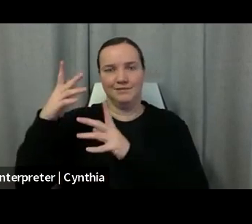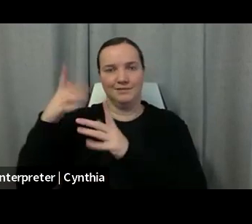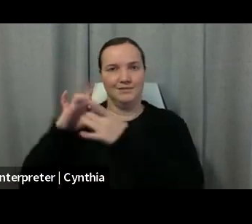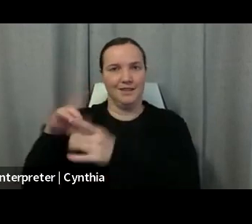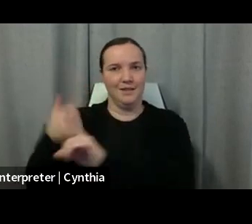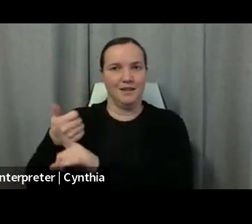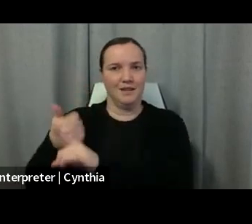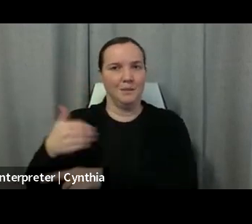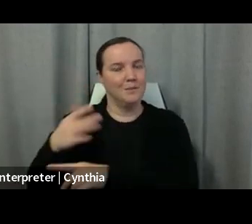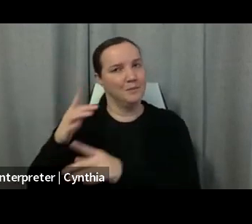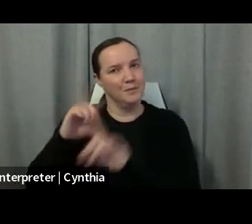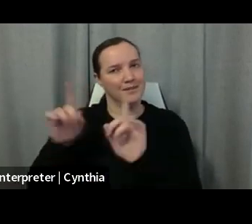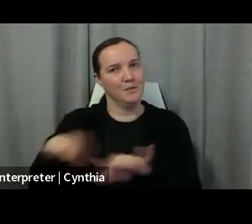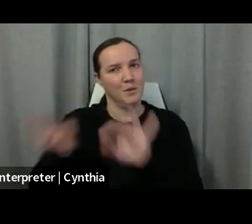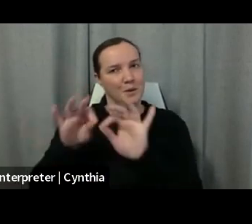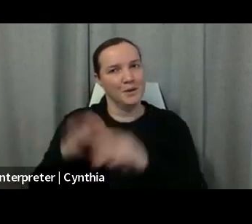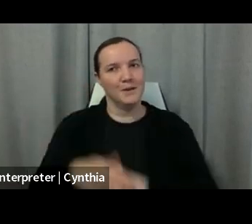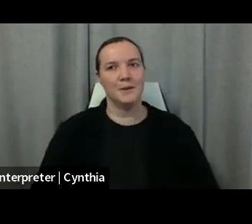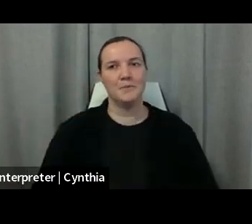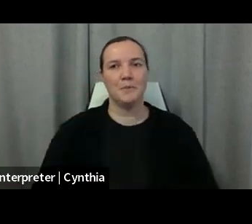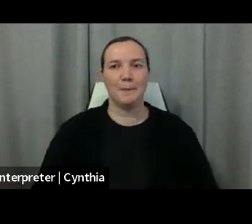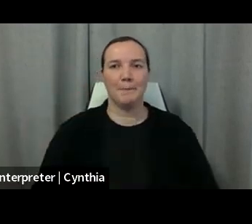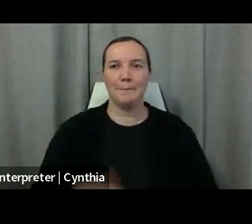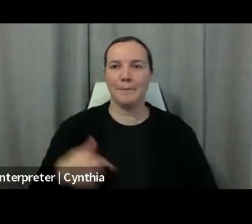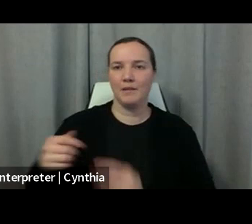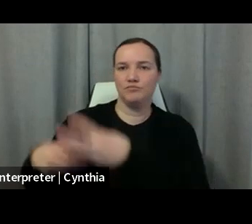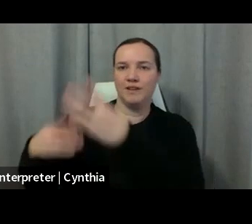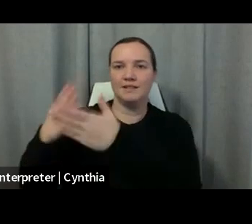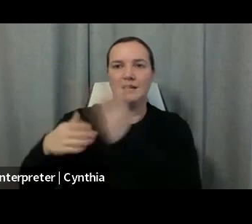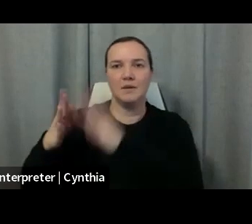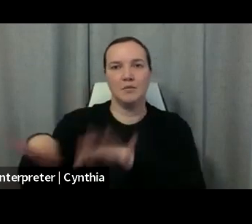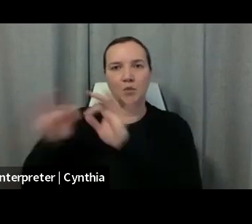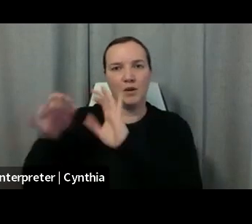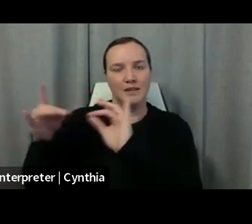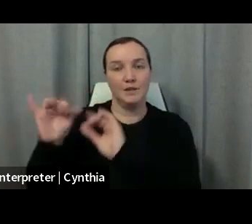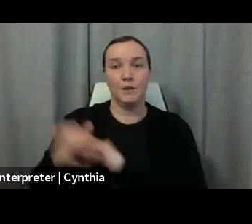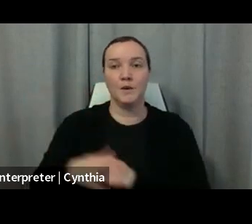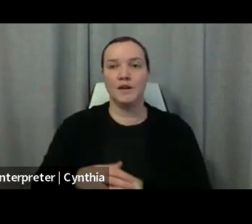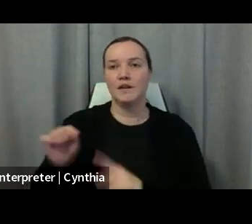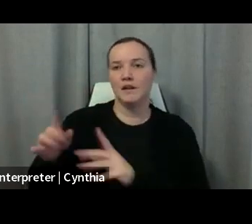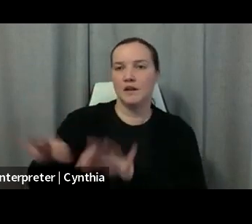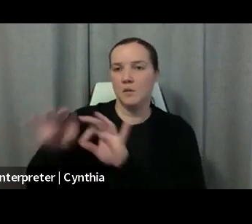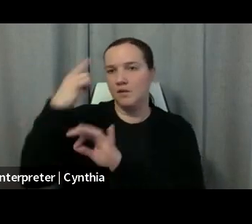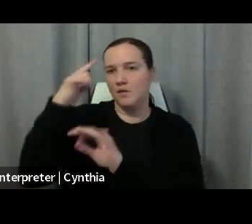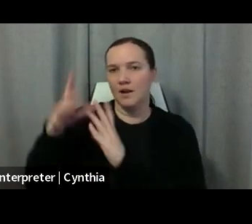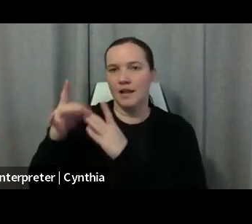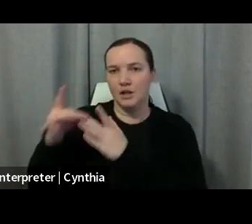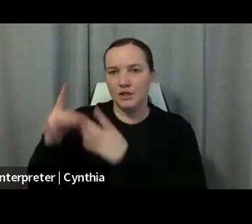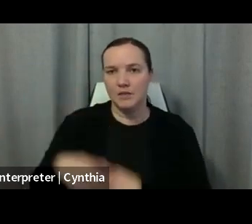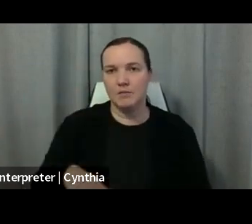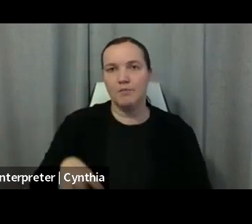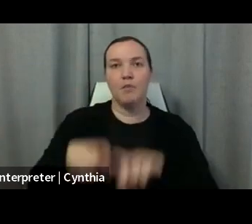important, right? And I'm seeing in the chat some really important messages here, but important for leadership. Pause, breathe, model